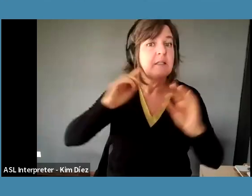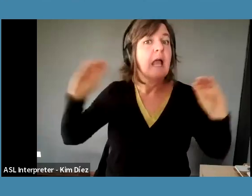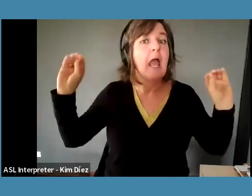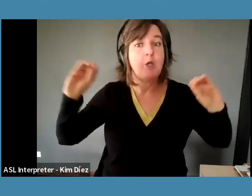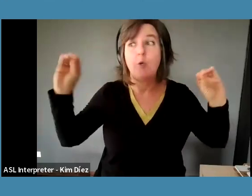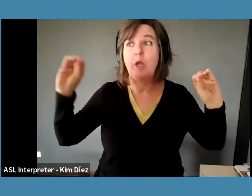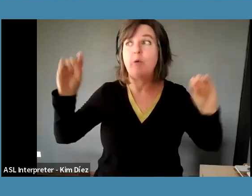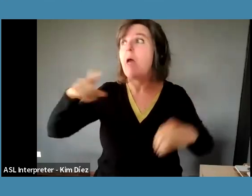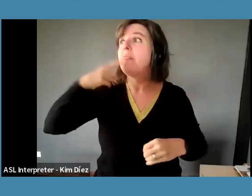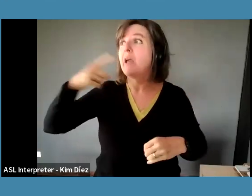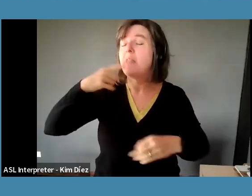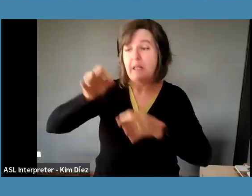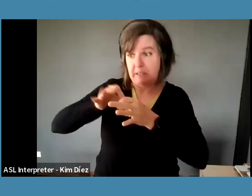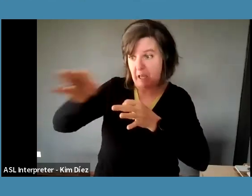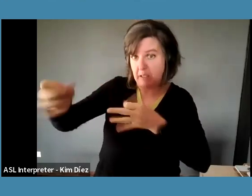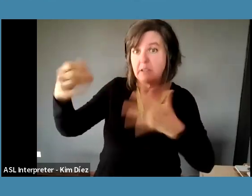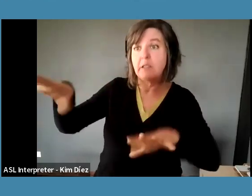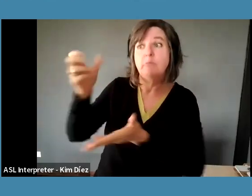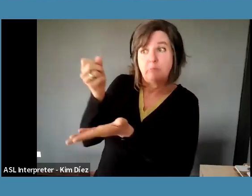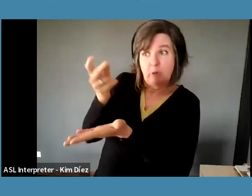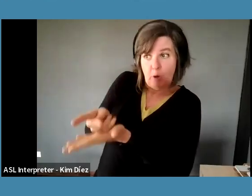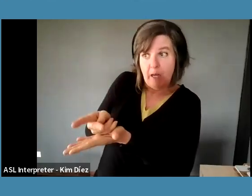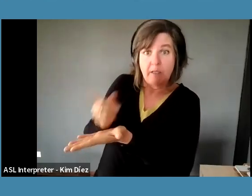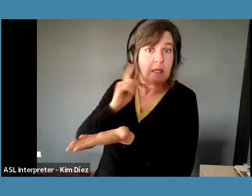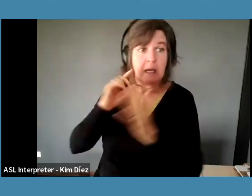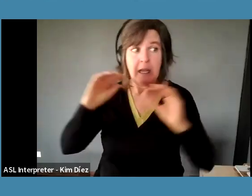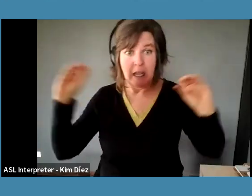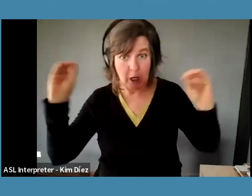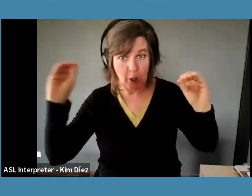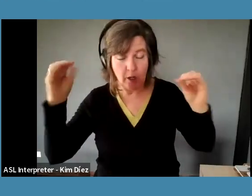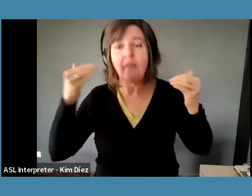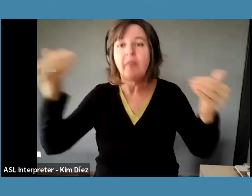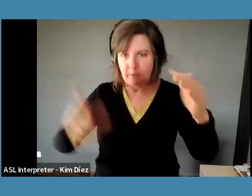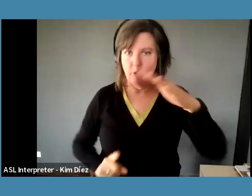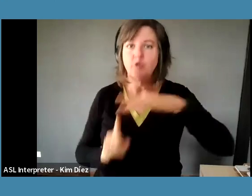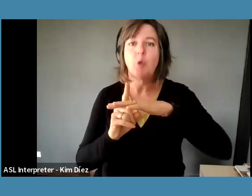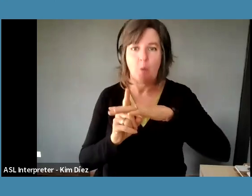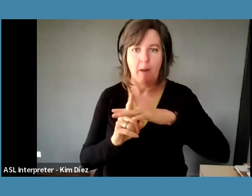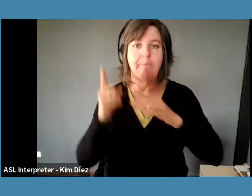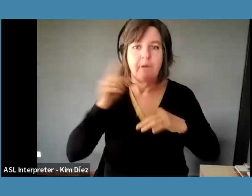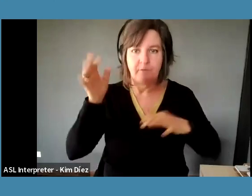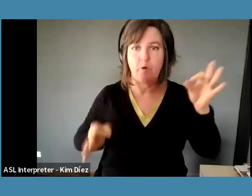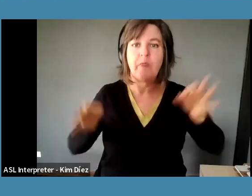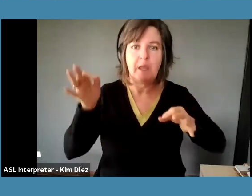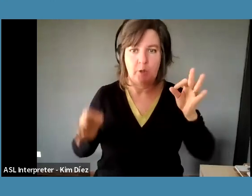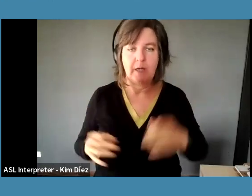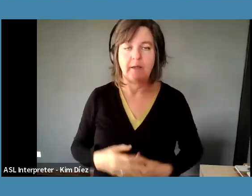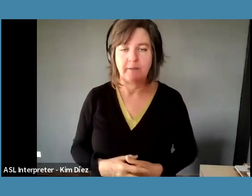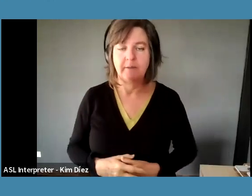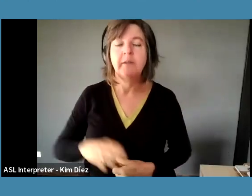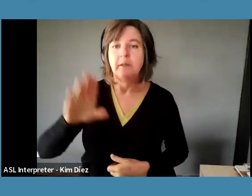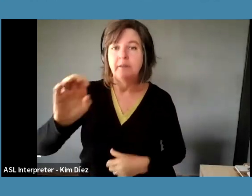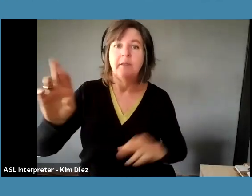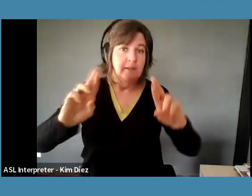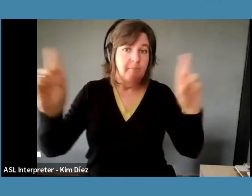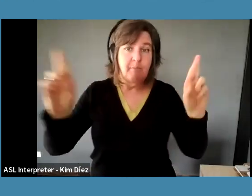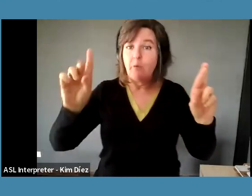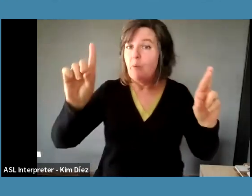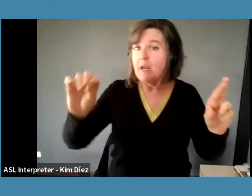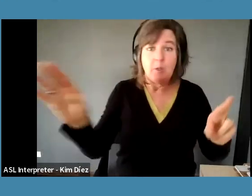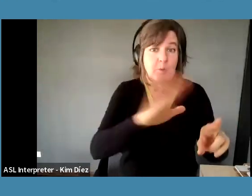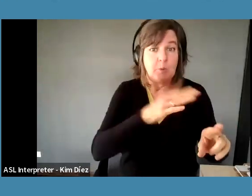is granted, then you need to still show up to that hearing, and be prepared to do your